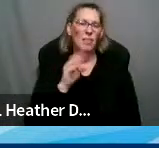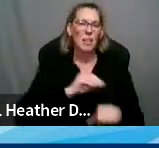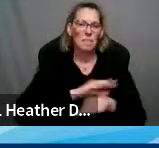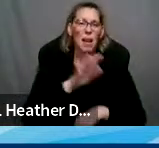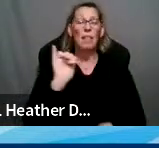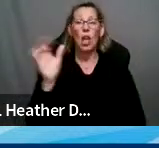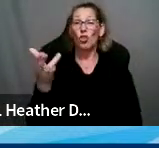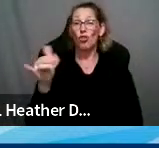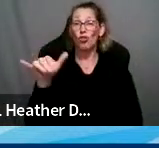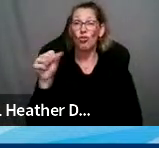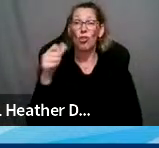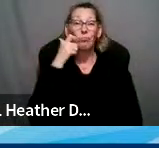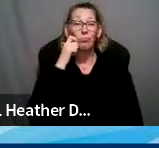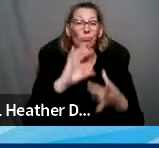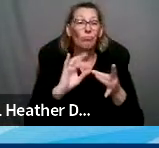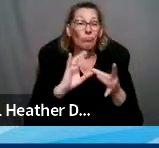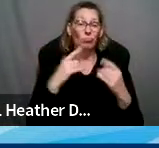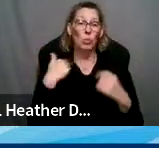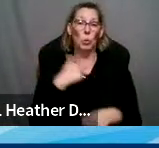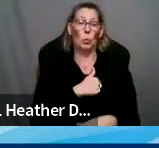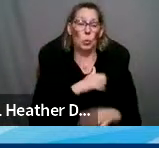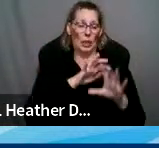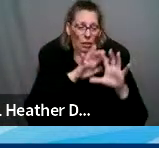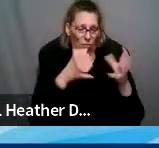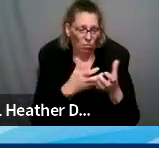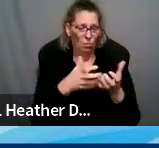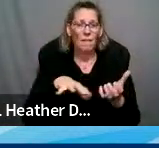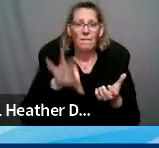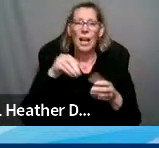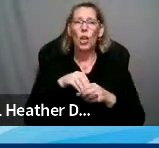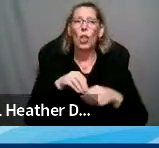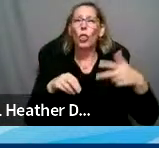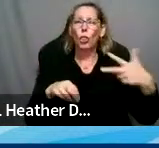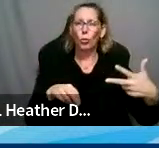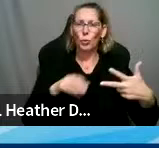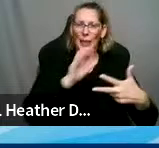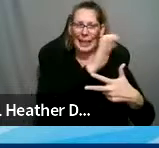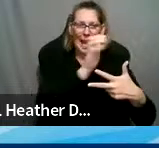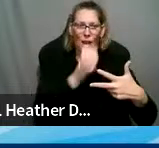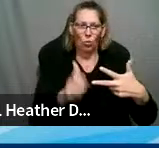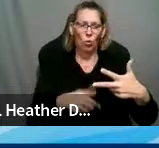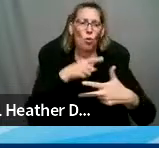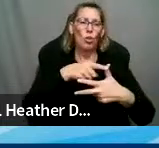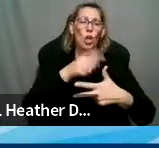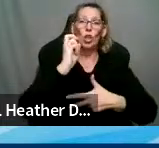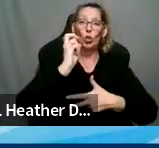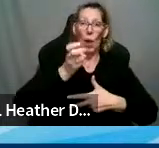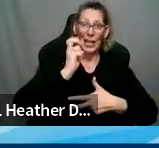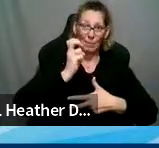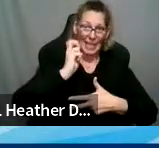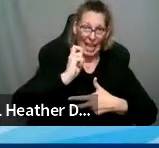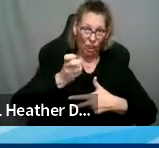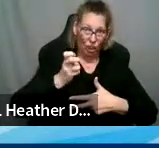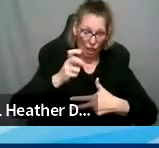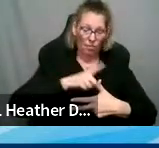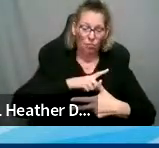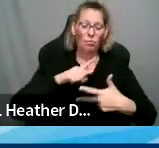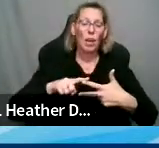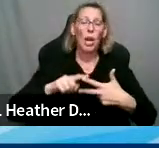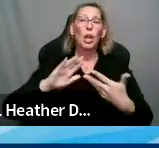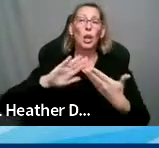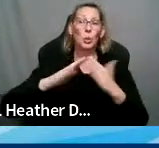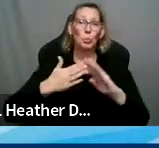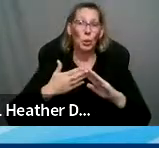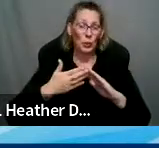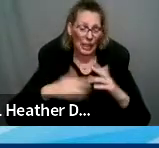we grouped the findings into 3 categories. We had the transportation related findings, the community